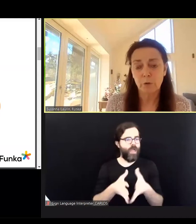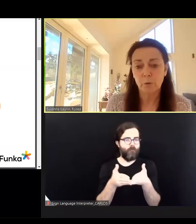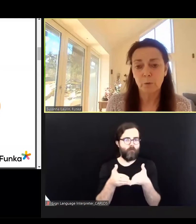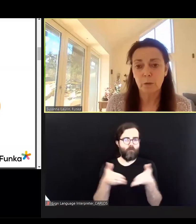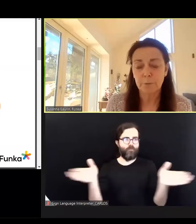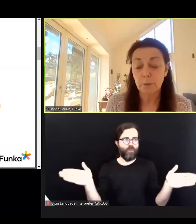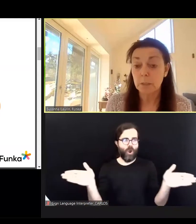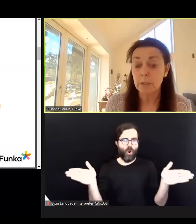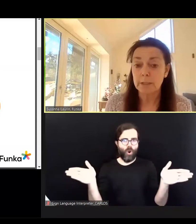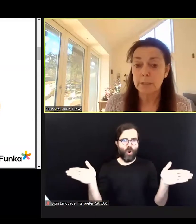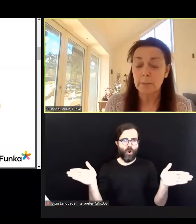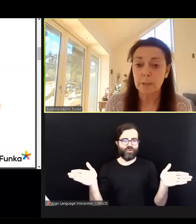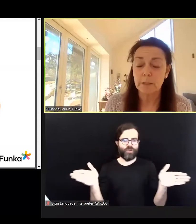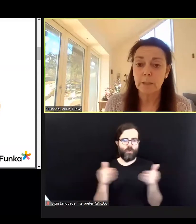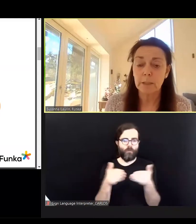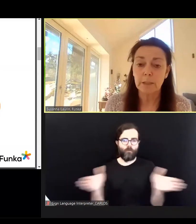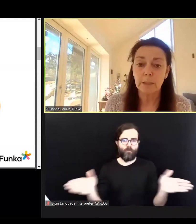the e-learning